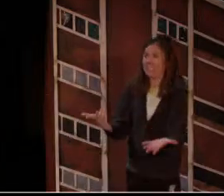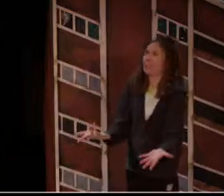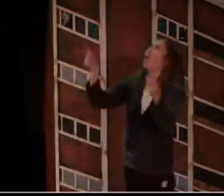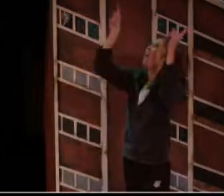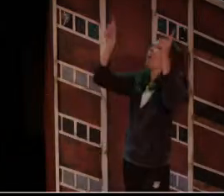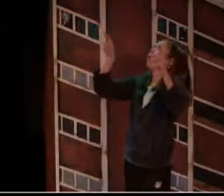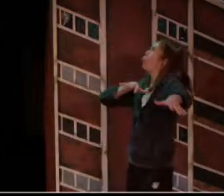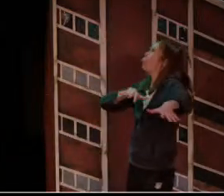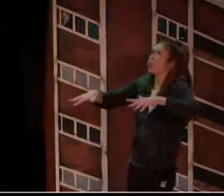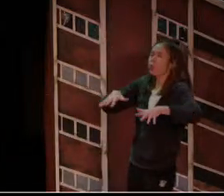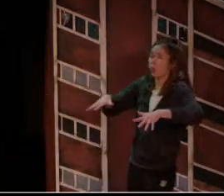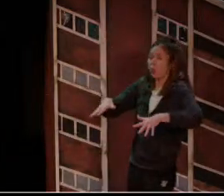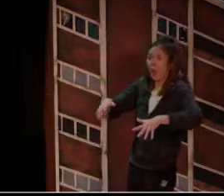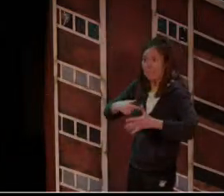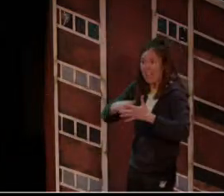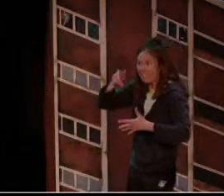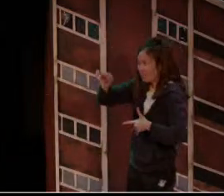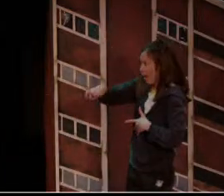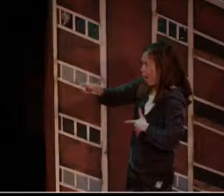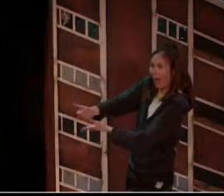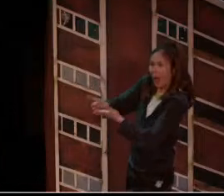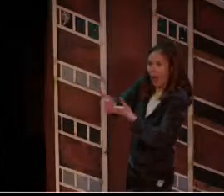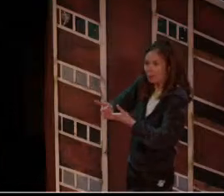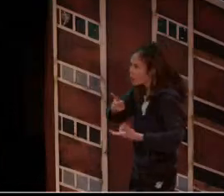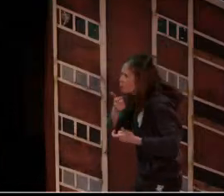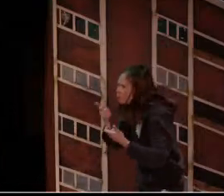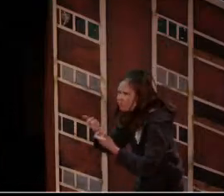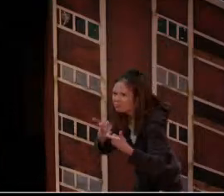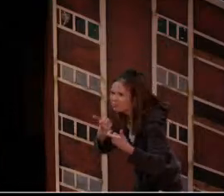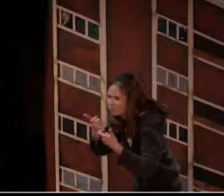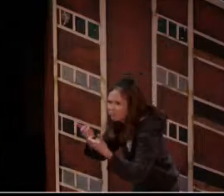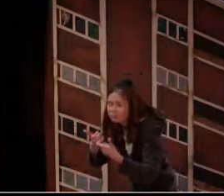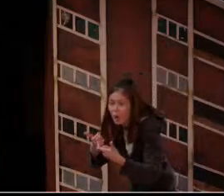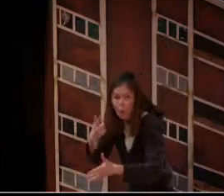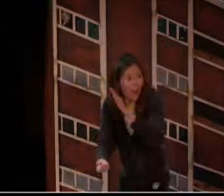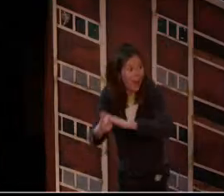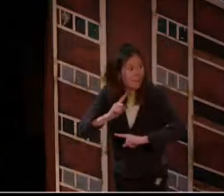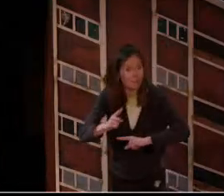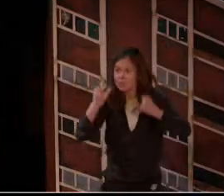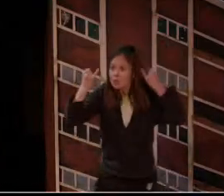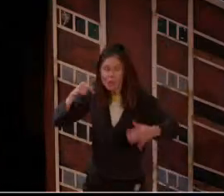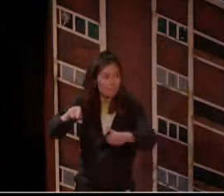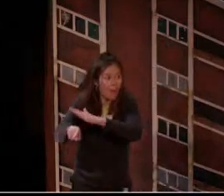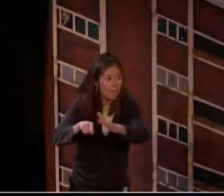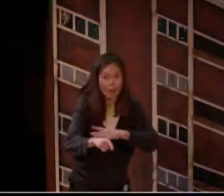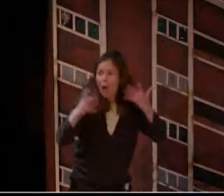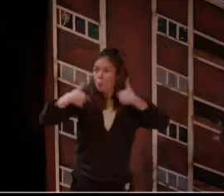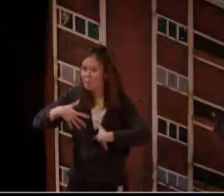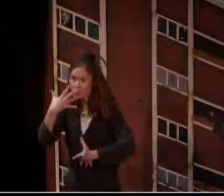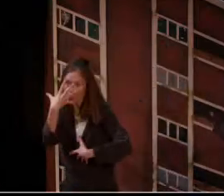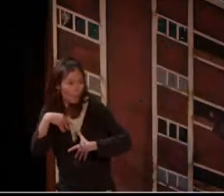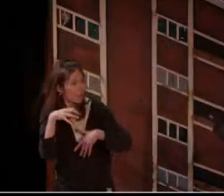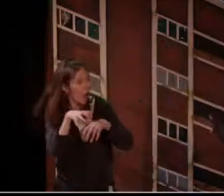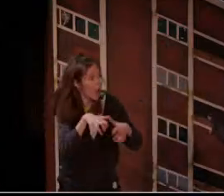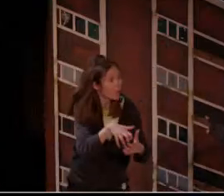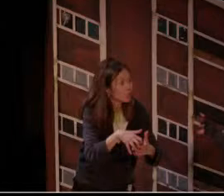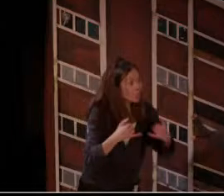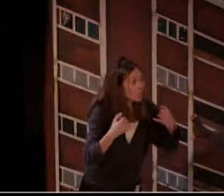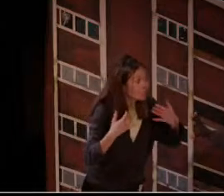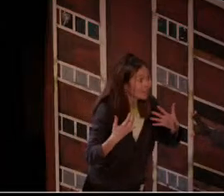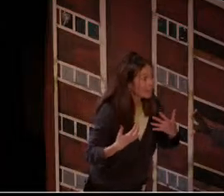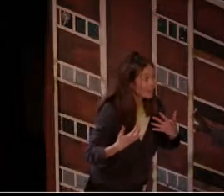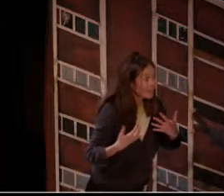away 2 of my best sheep, which I fear the wolf will sooner find than me.